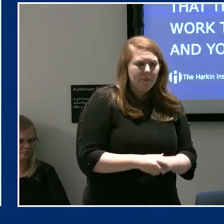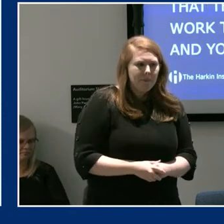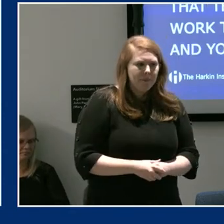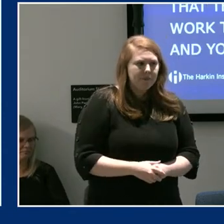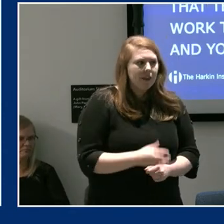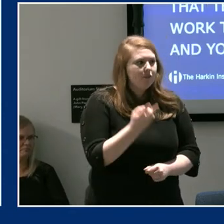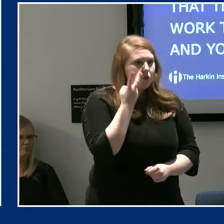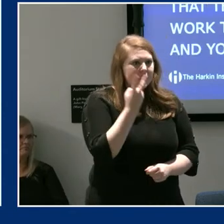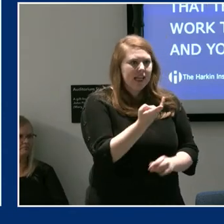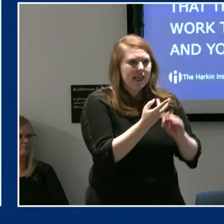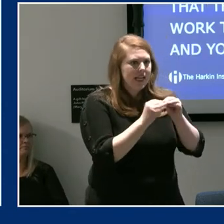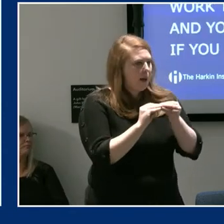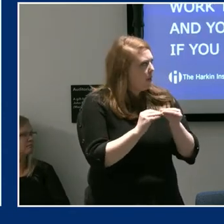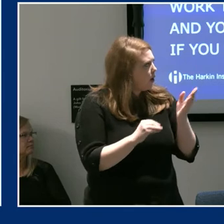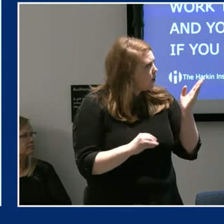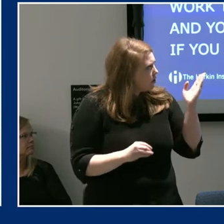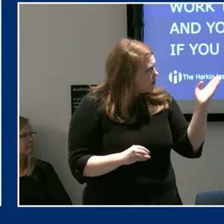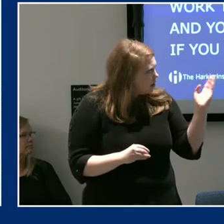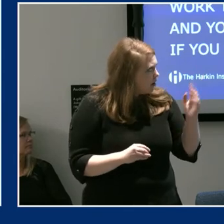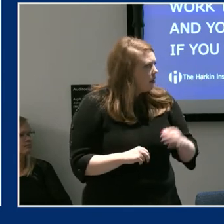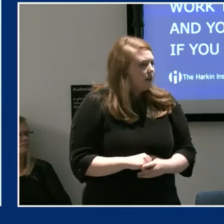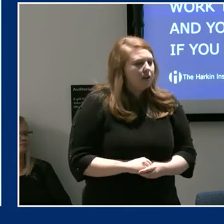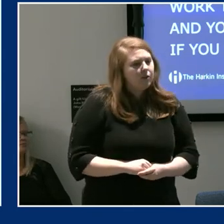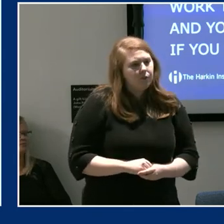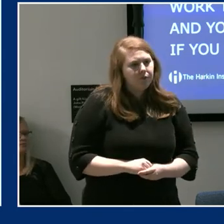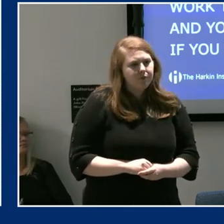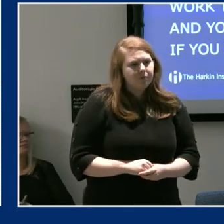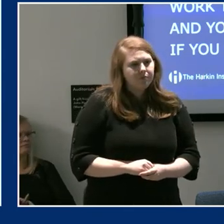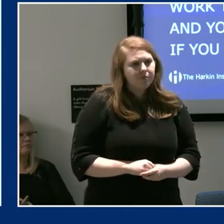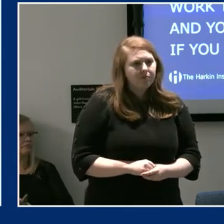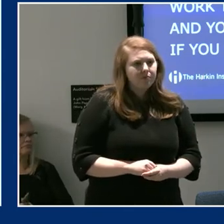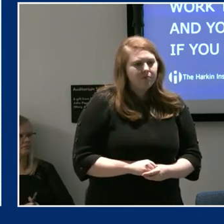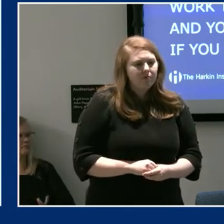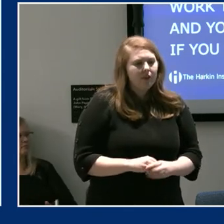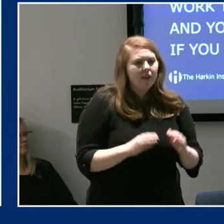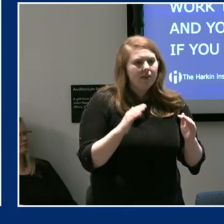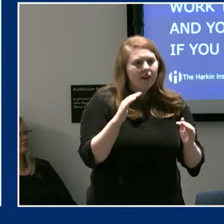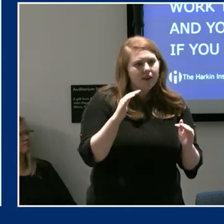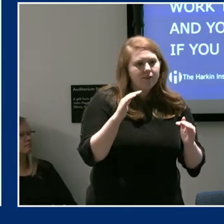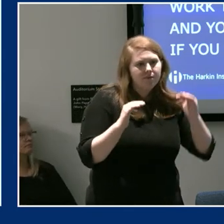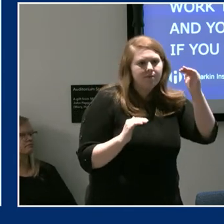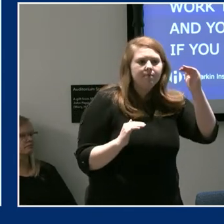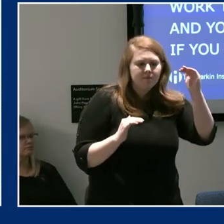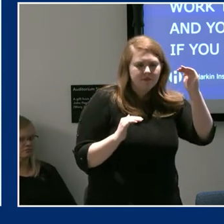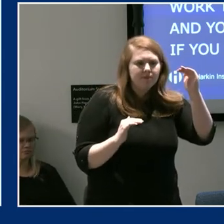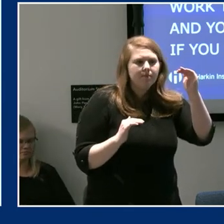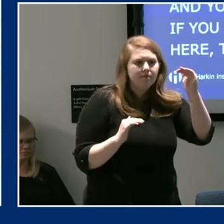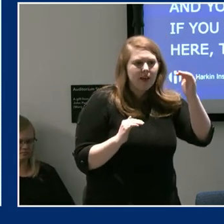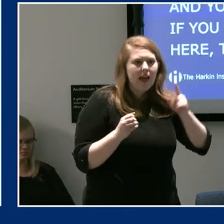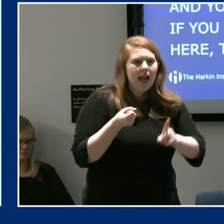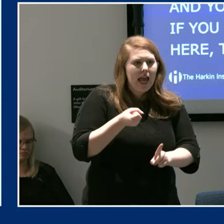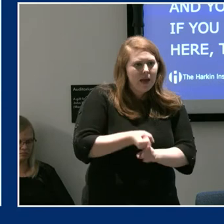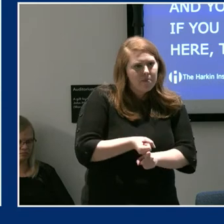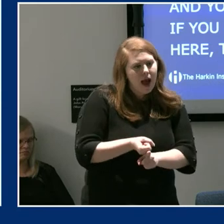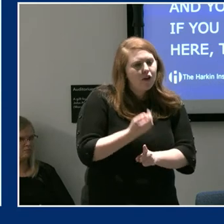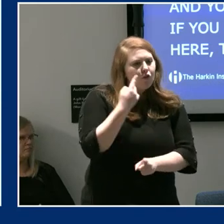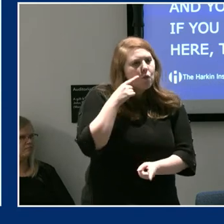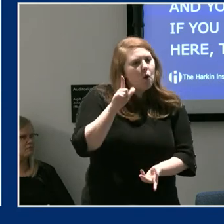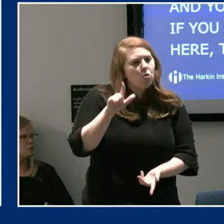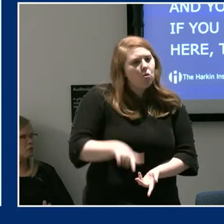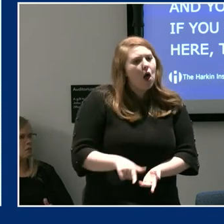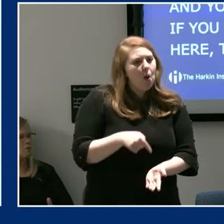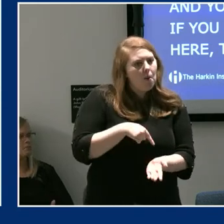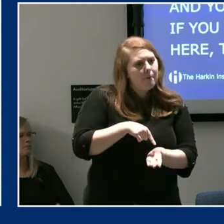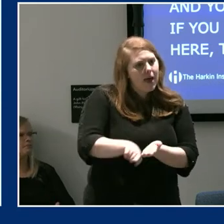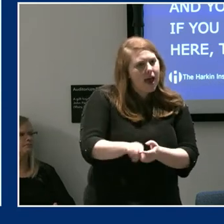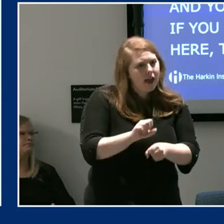we've put up here, the disparate impact on lower paid workers, the